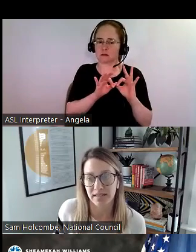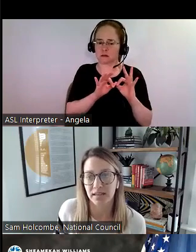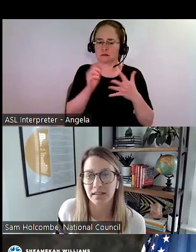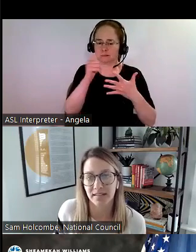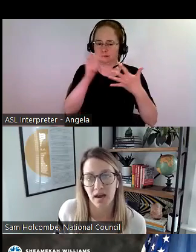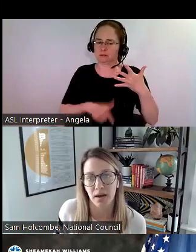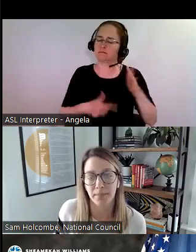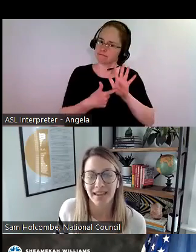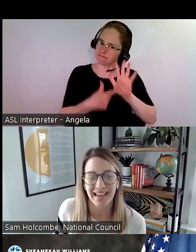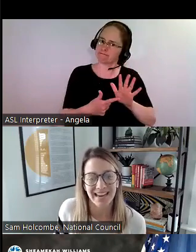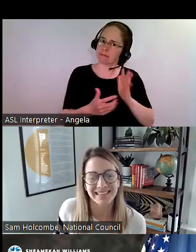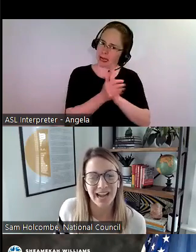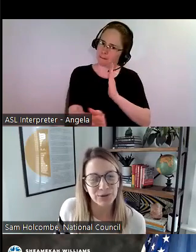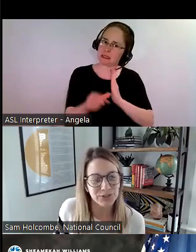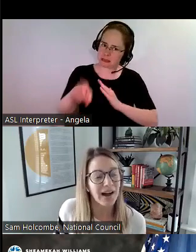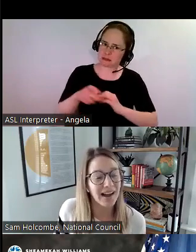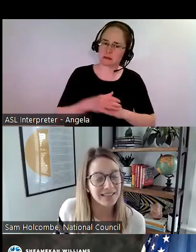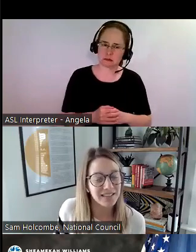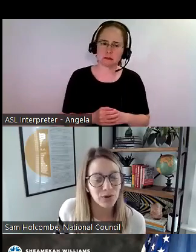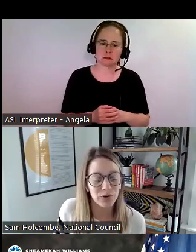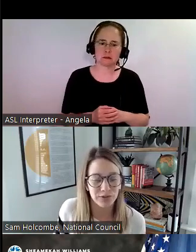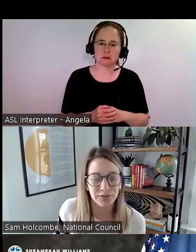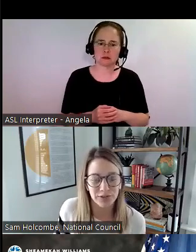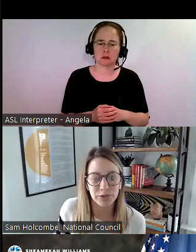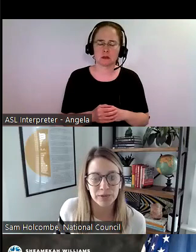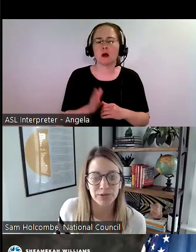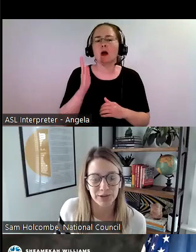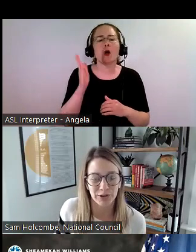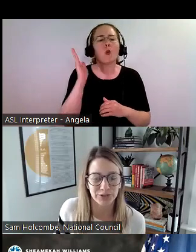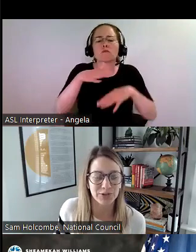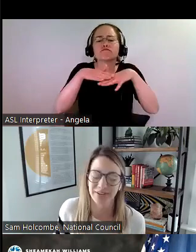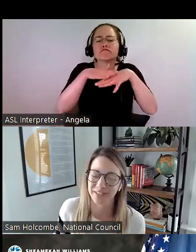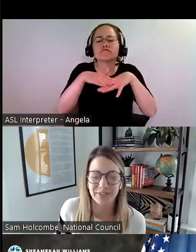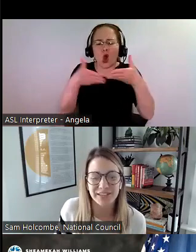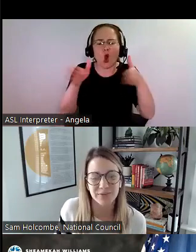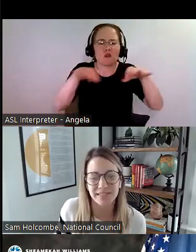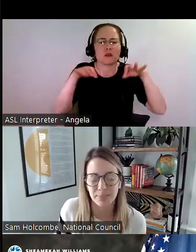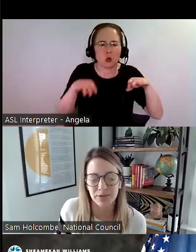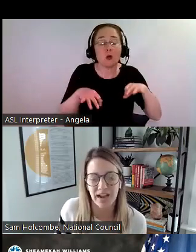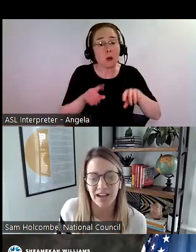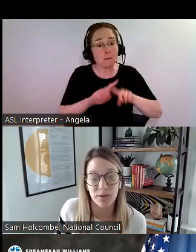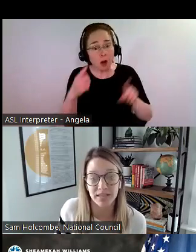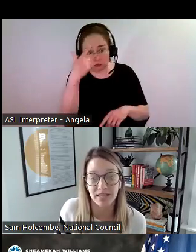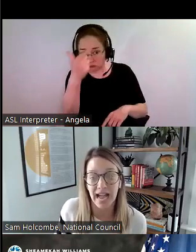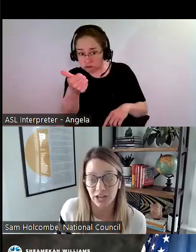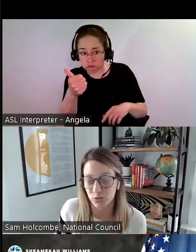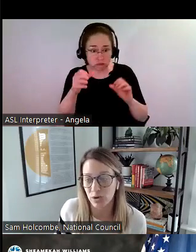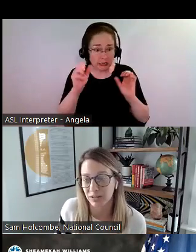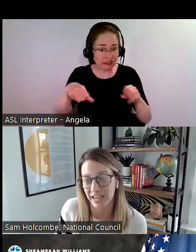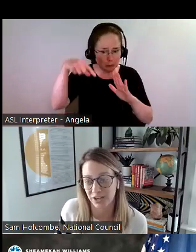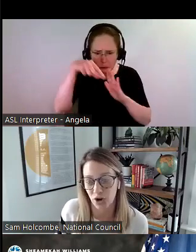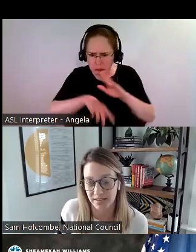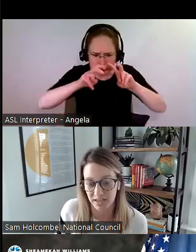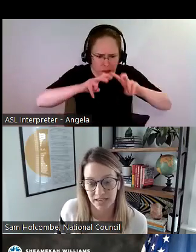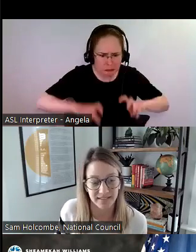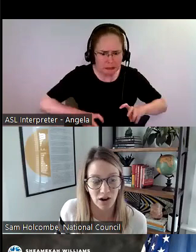their competencies. And I will do a high-level overview, but you can also feel free to do a deeper dive within the